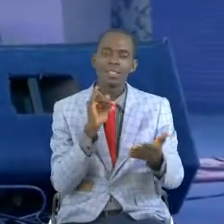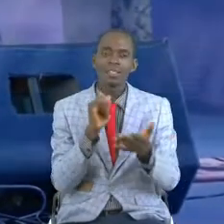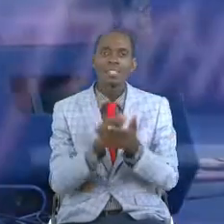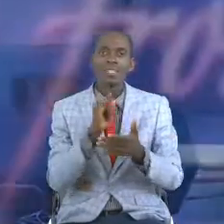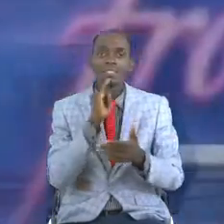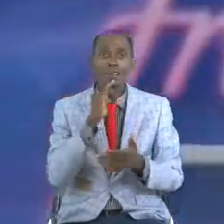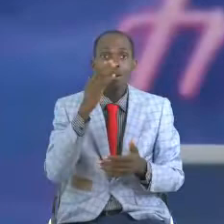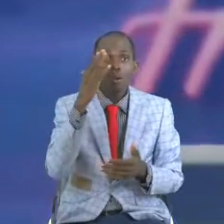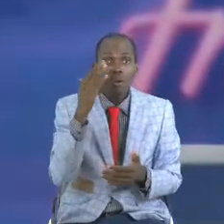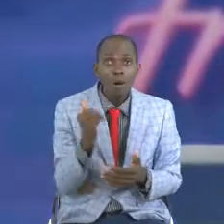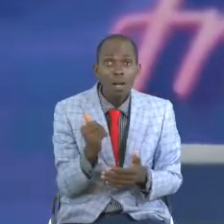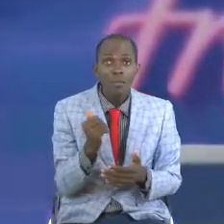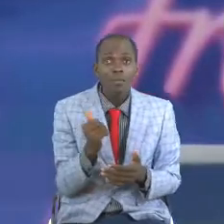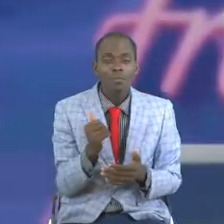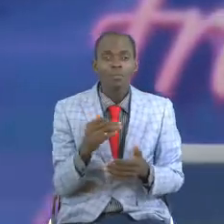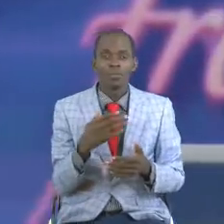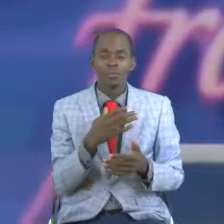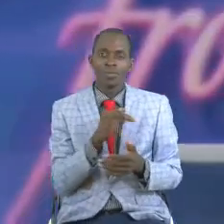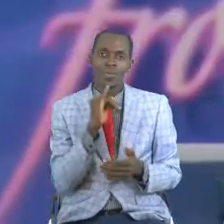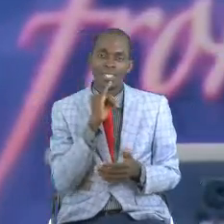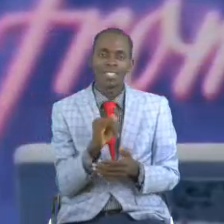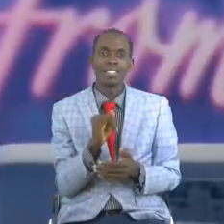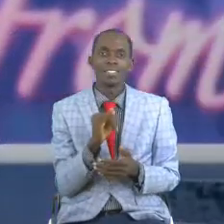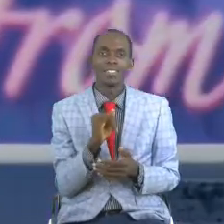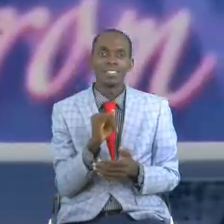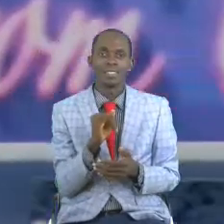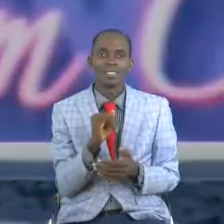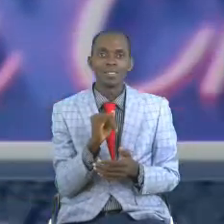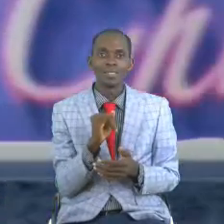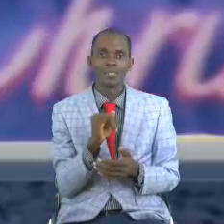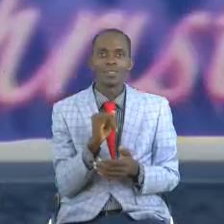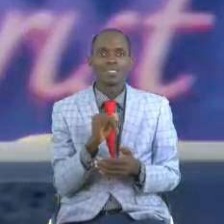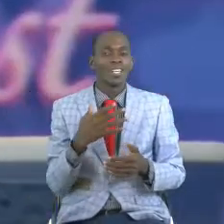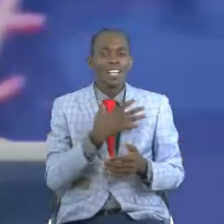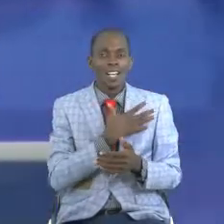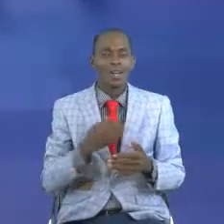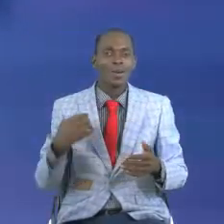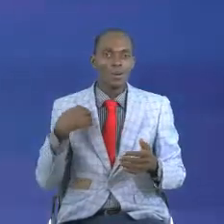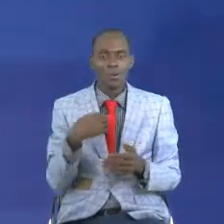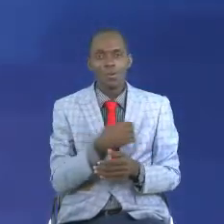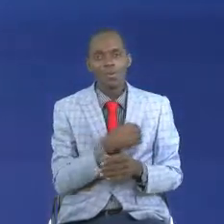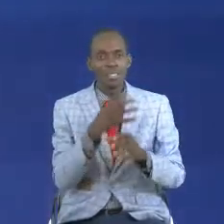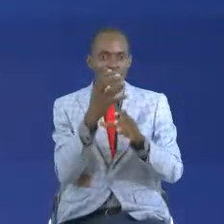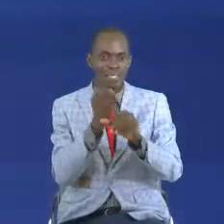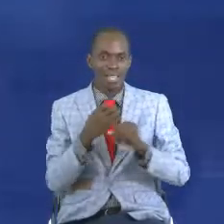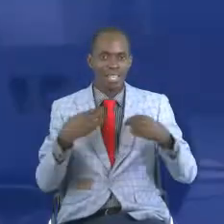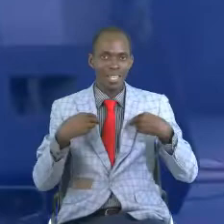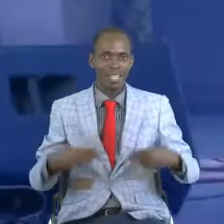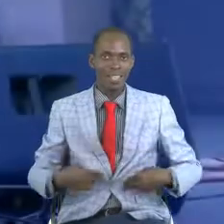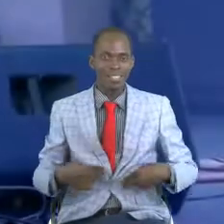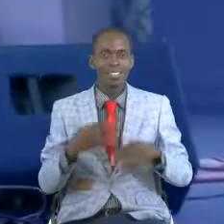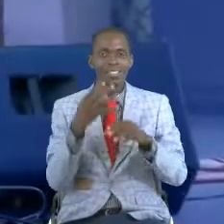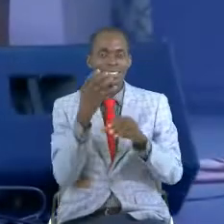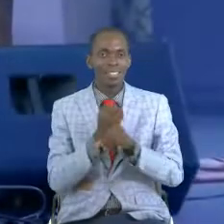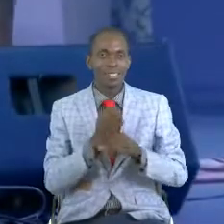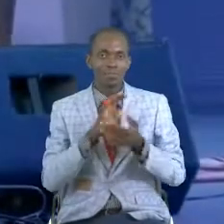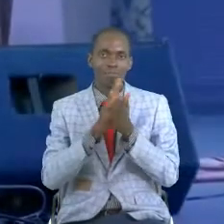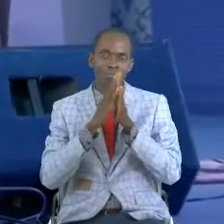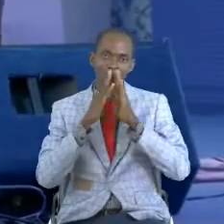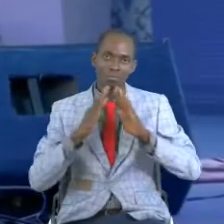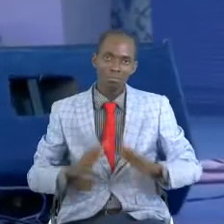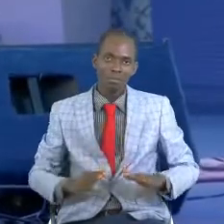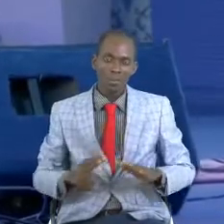the Lord, we get hope, we get help, we get harmony, we get